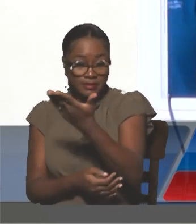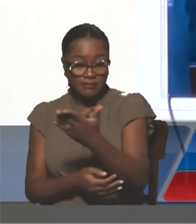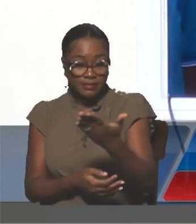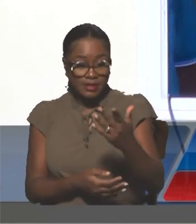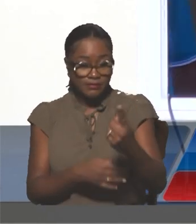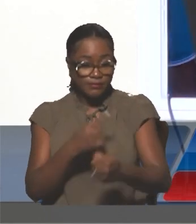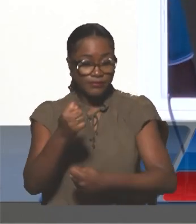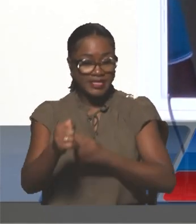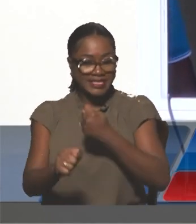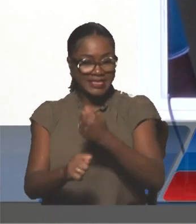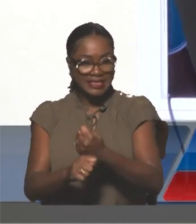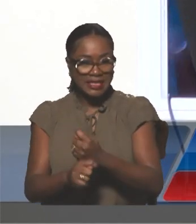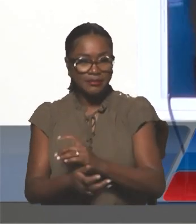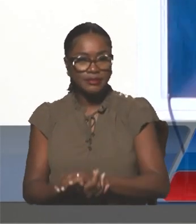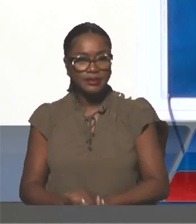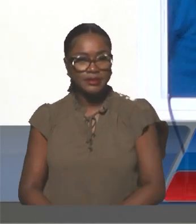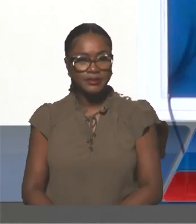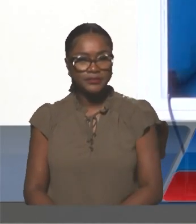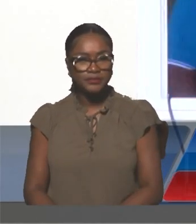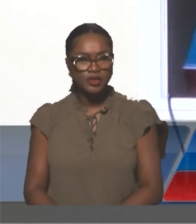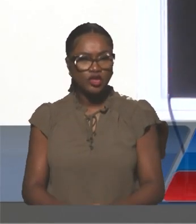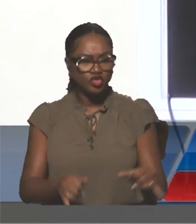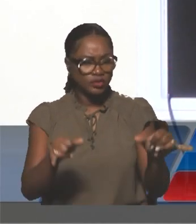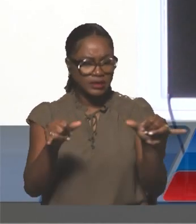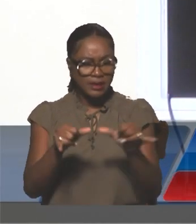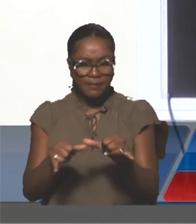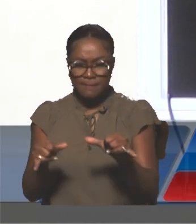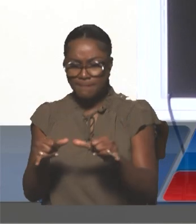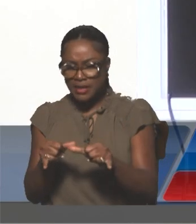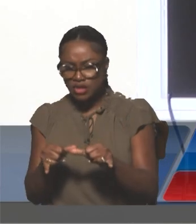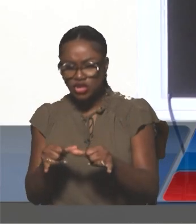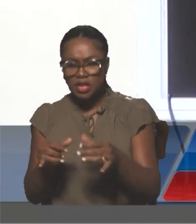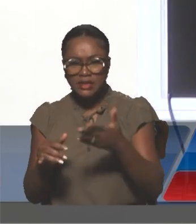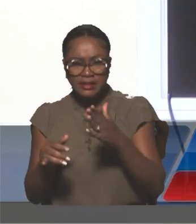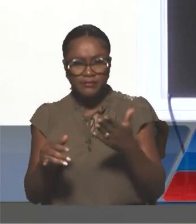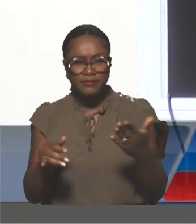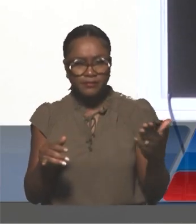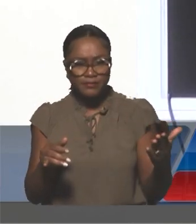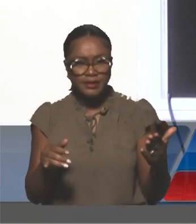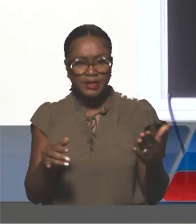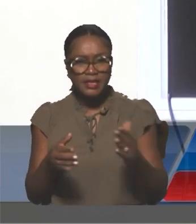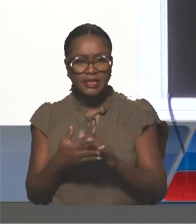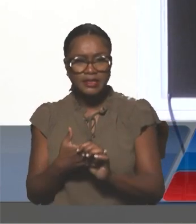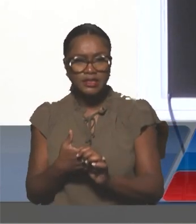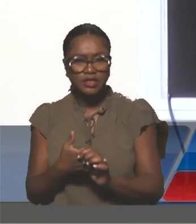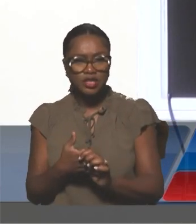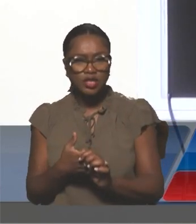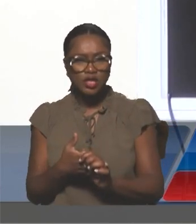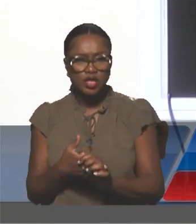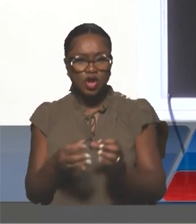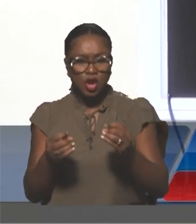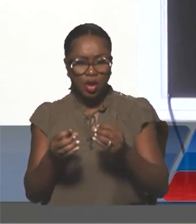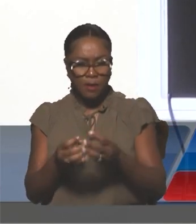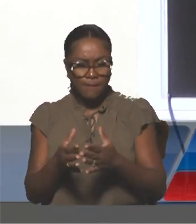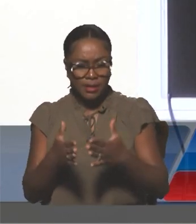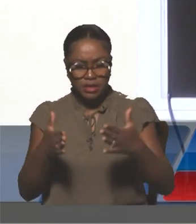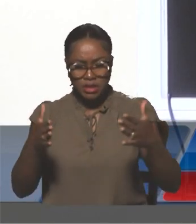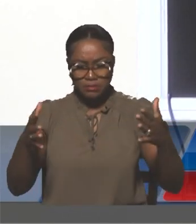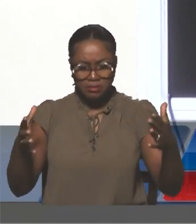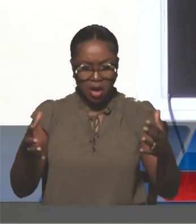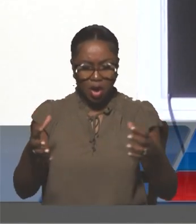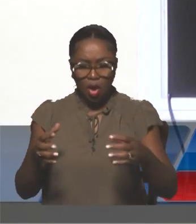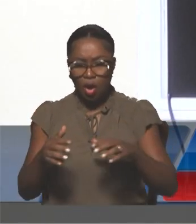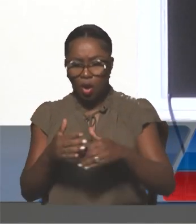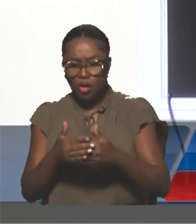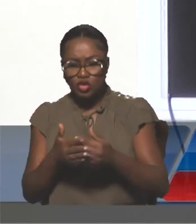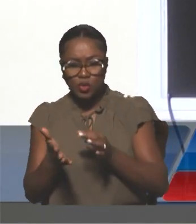Ghana. We're going to measure the dry matter content. We're going to measure something what we call the harvest index, which is the tuber weight over the total biomass. We're going to